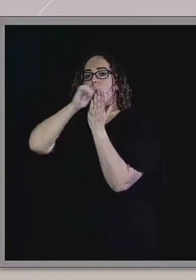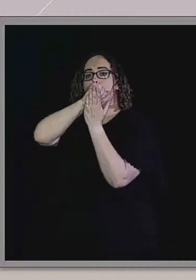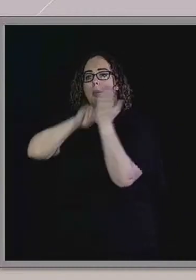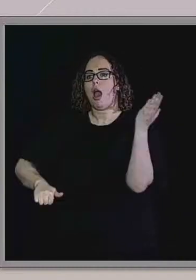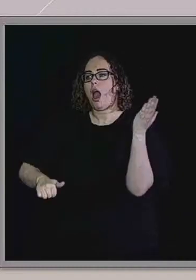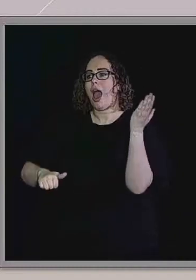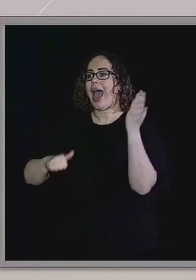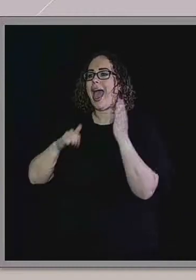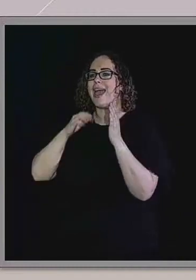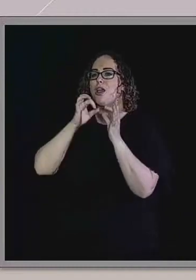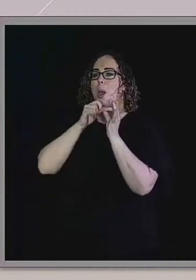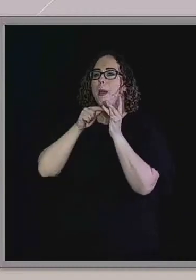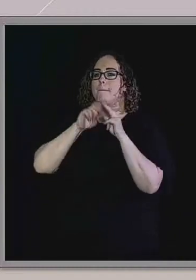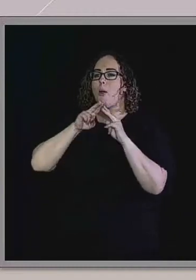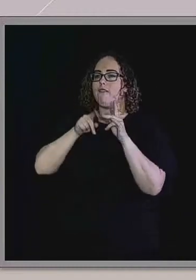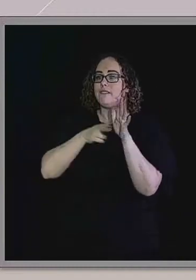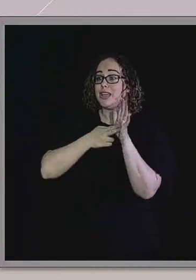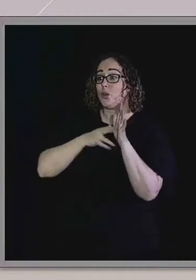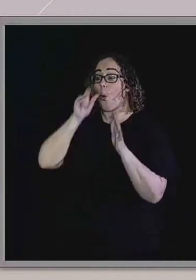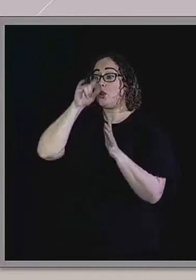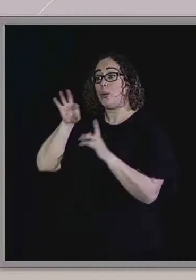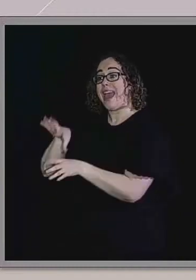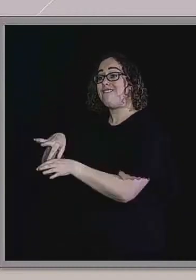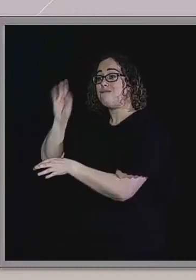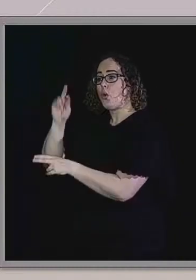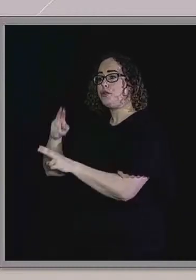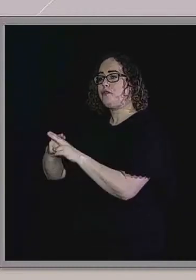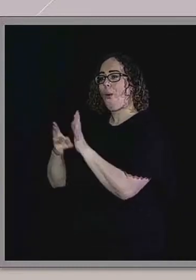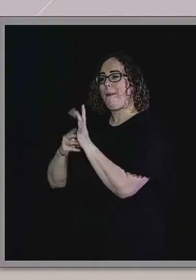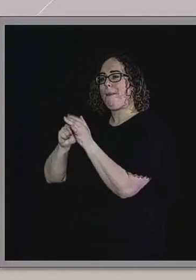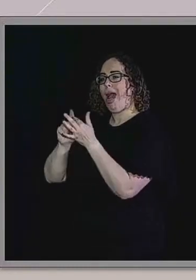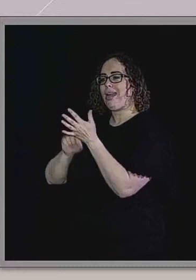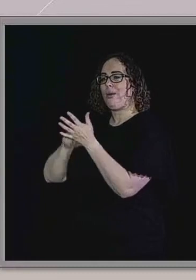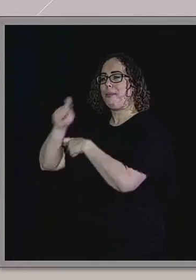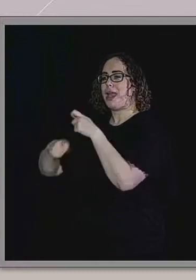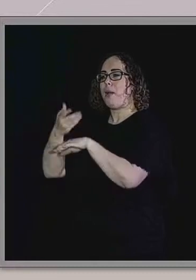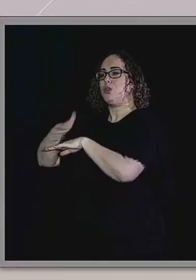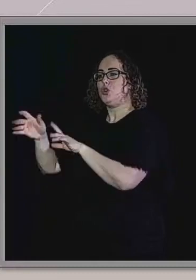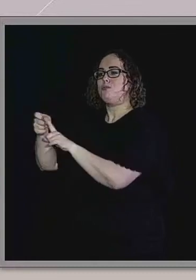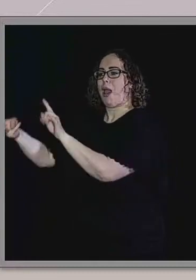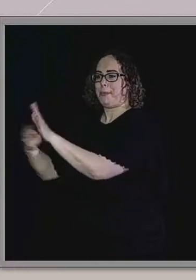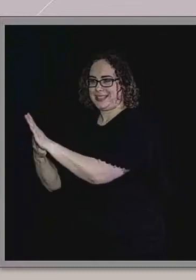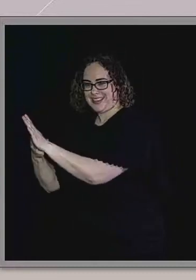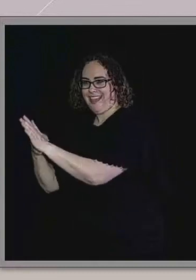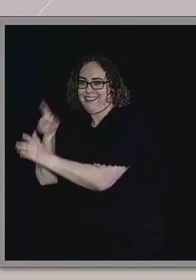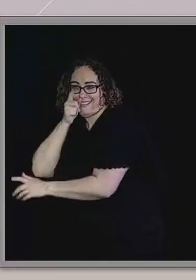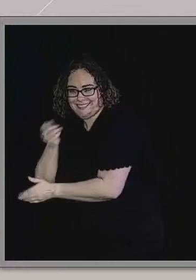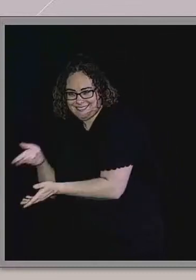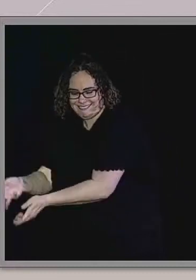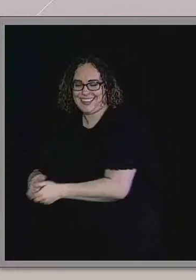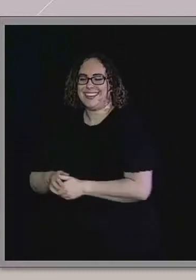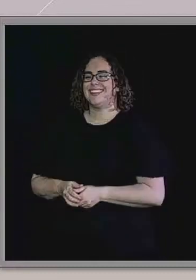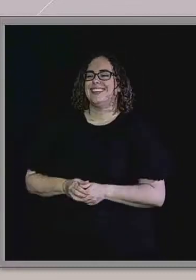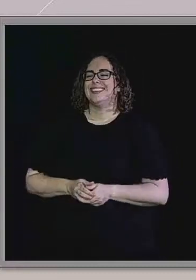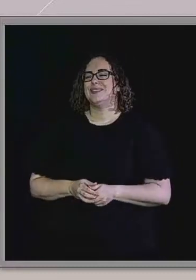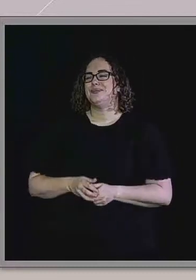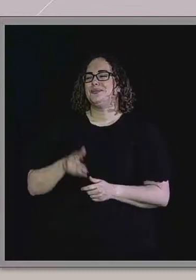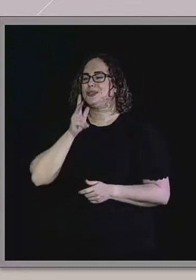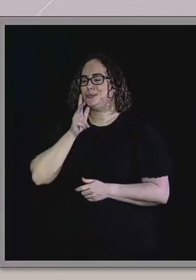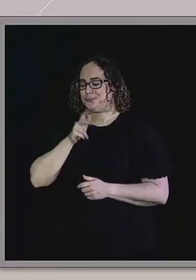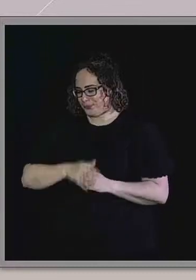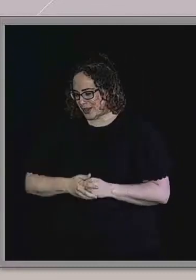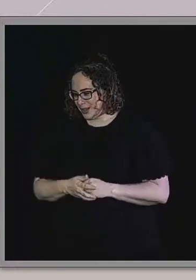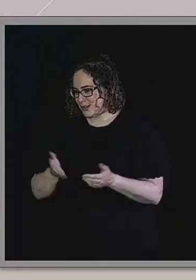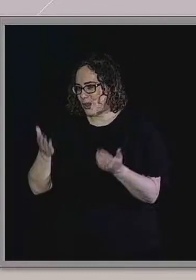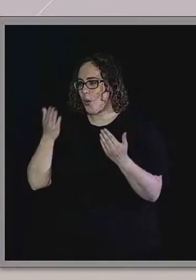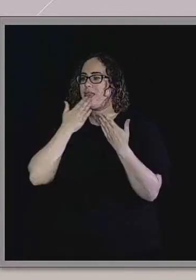Michael next time round. Albo's got competition. Yeah, exactly. So I just want to say thanks, Paul, thanks, Michael, thanks all of you,